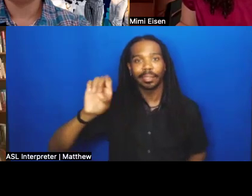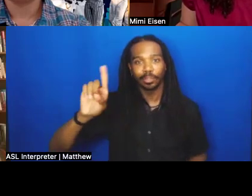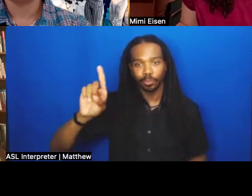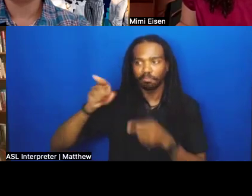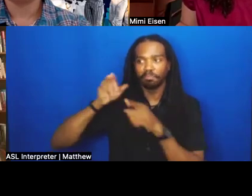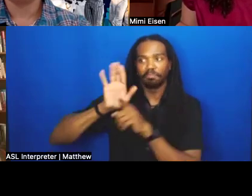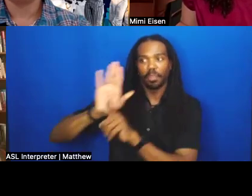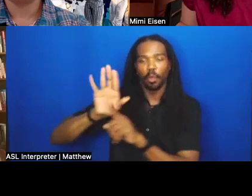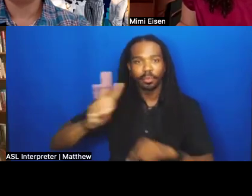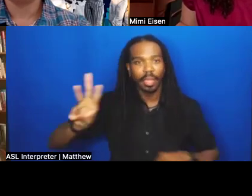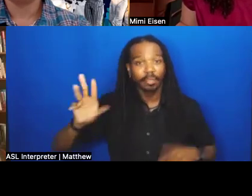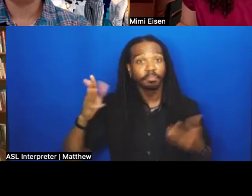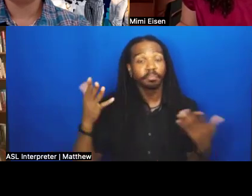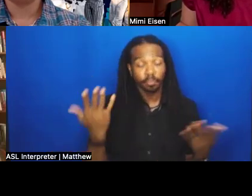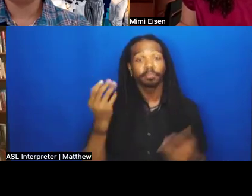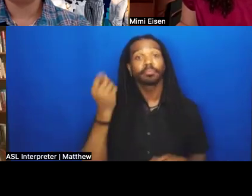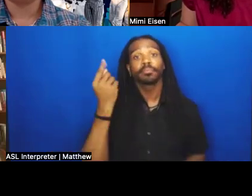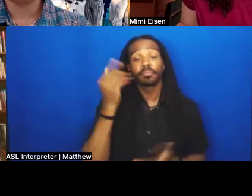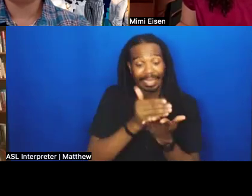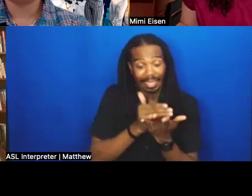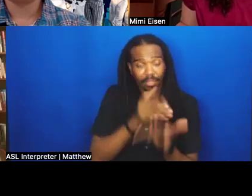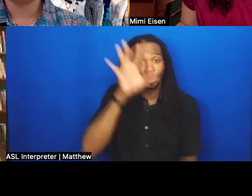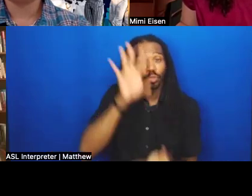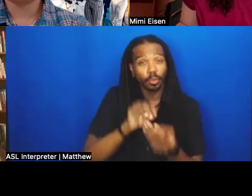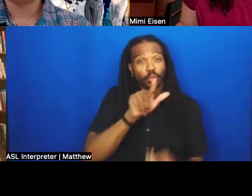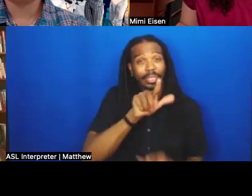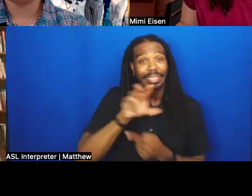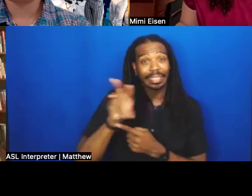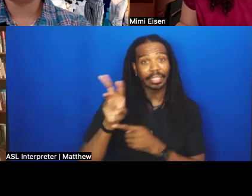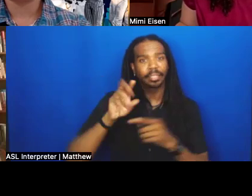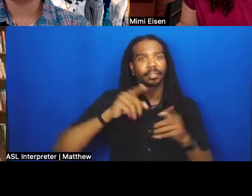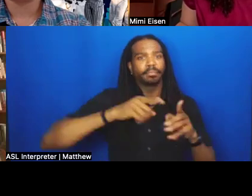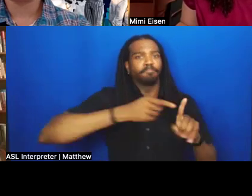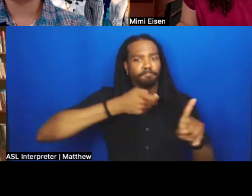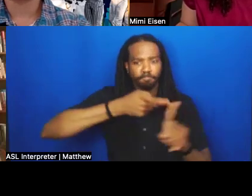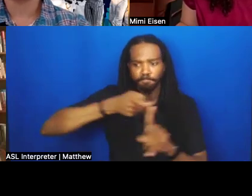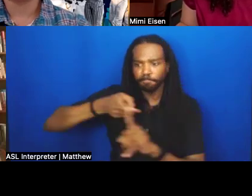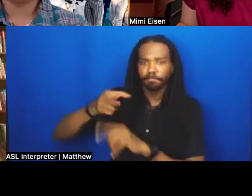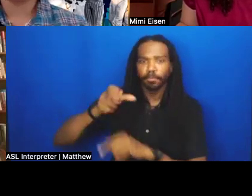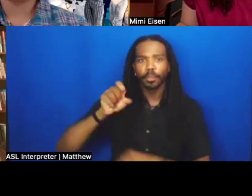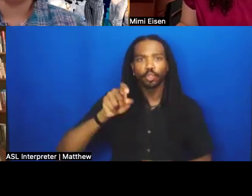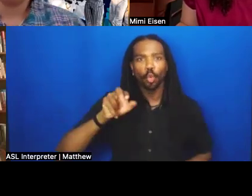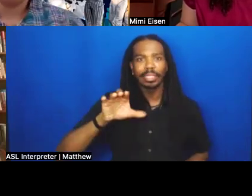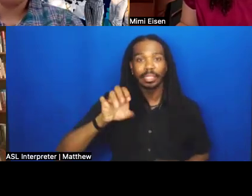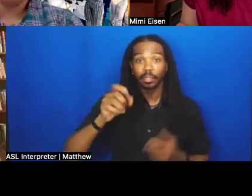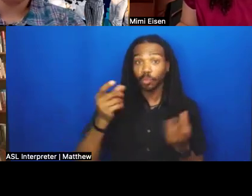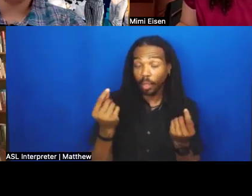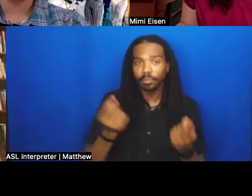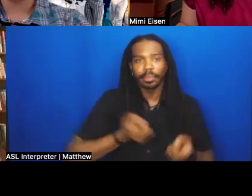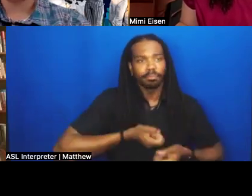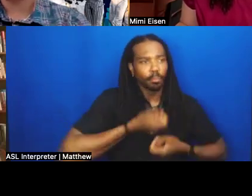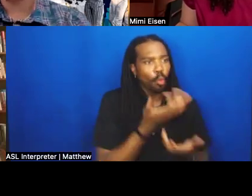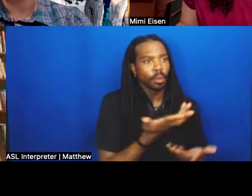that's grounded in a set of 26 primary sources. These are letters, petitions, poems, essays,